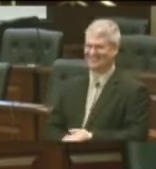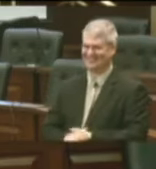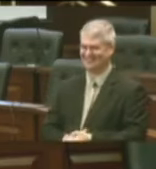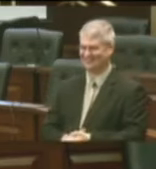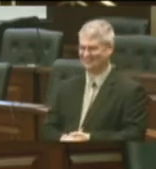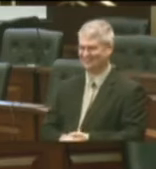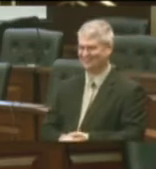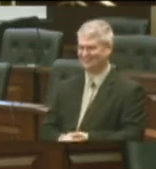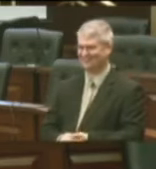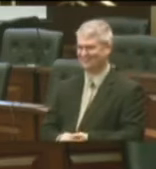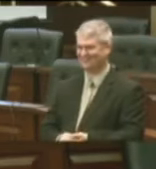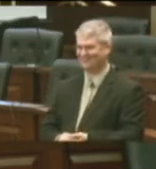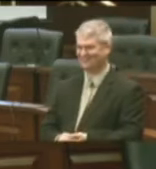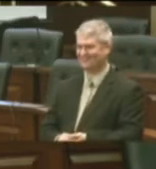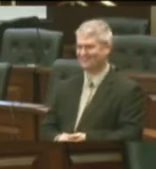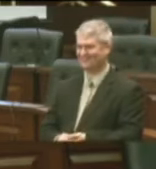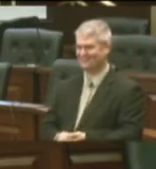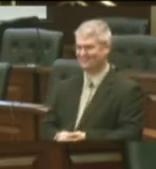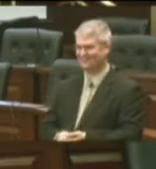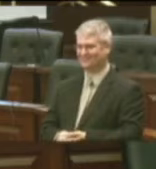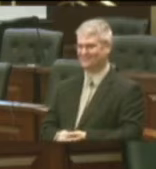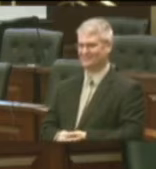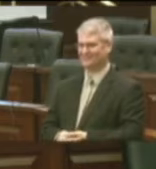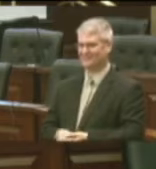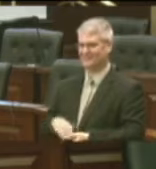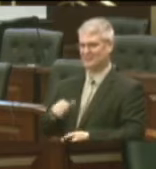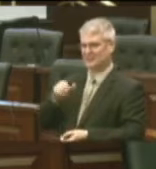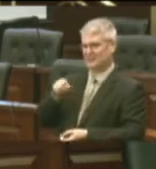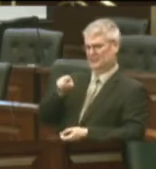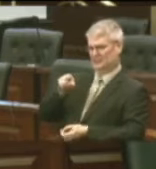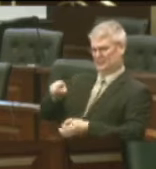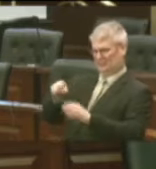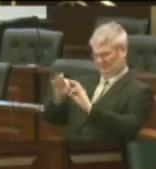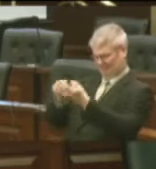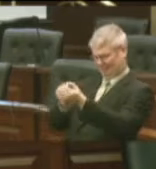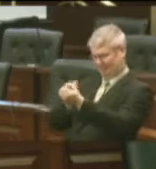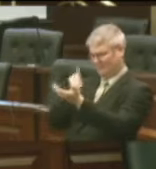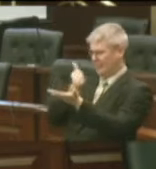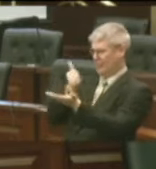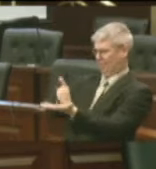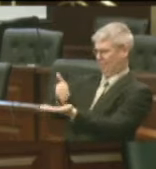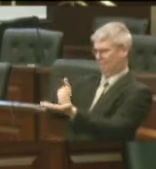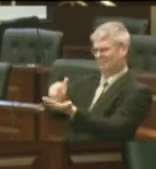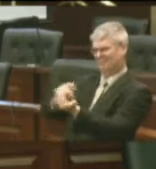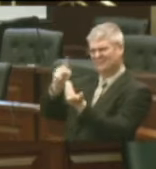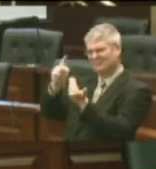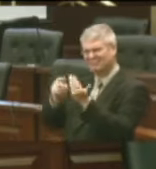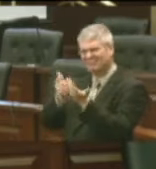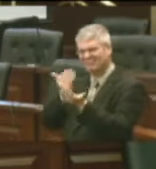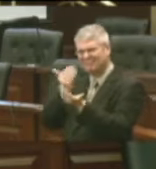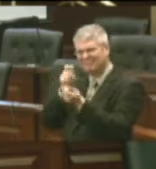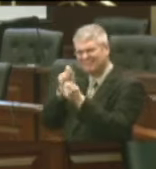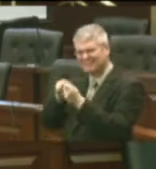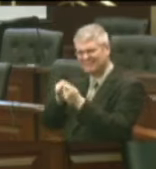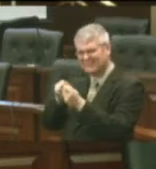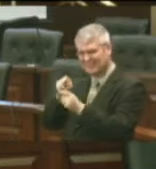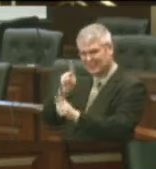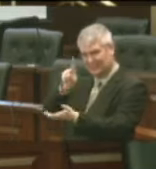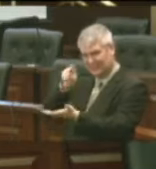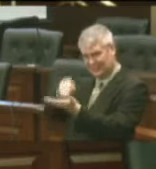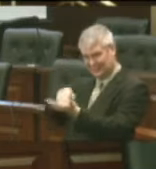The aid program to the families, how will that work? $1,500 per student, maximum of $3,500 per family. Is